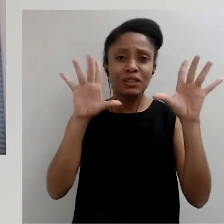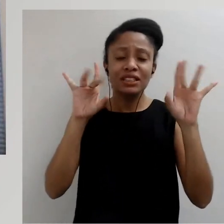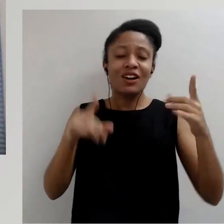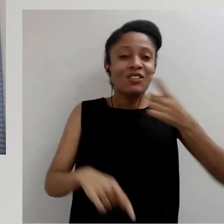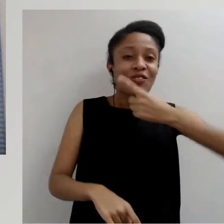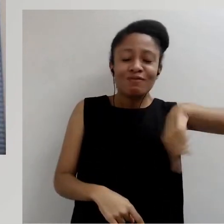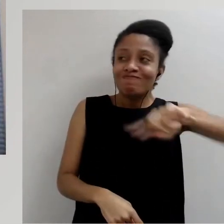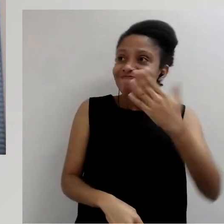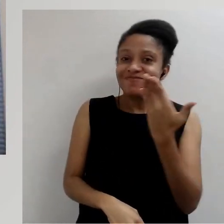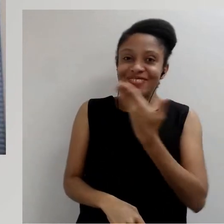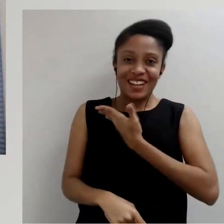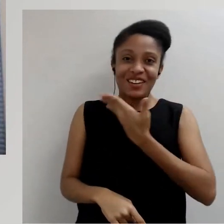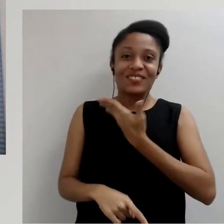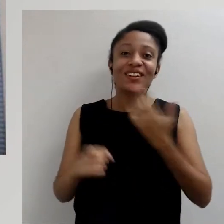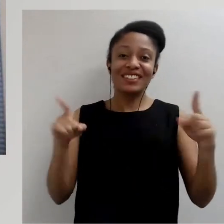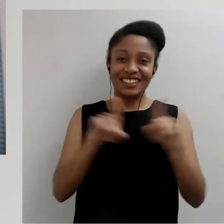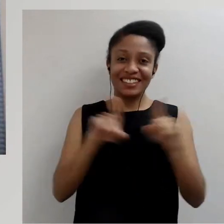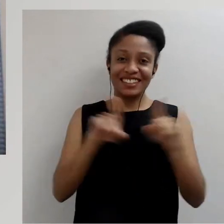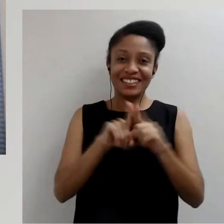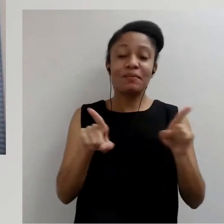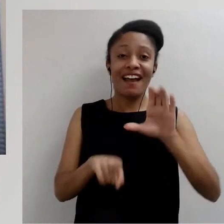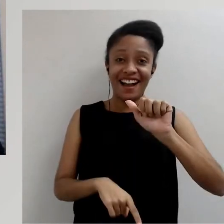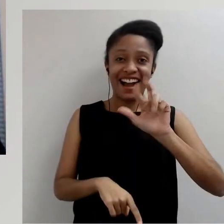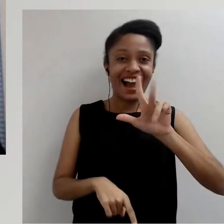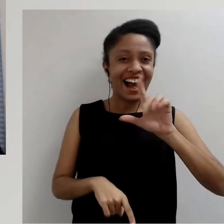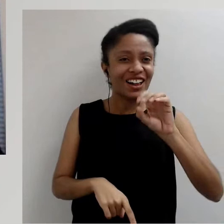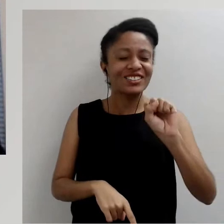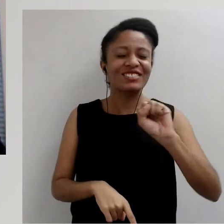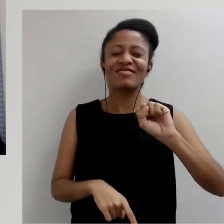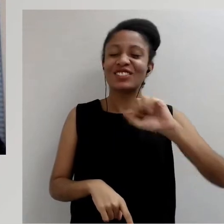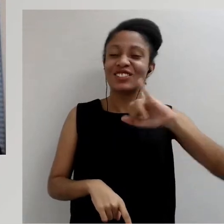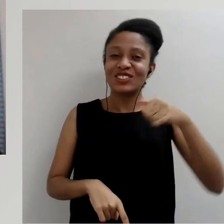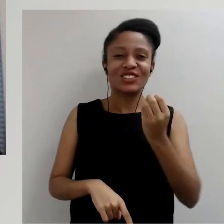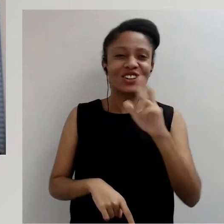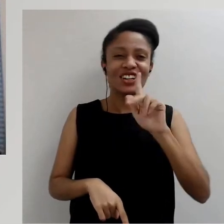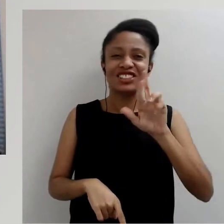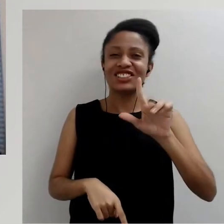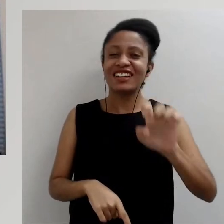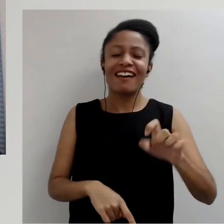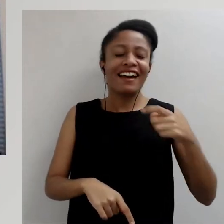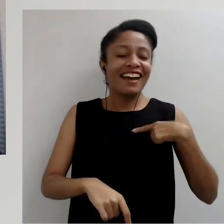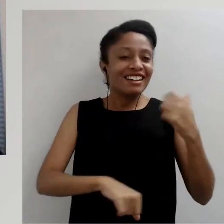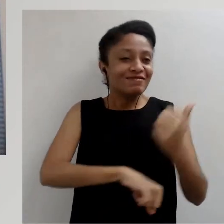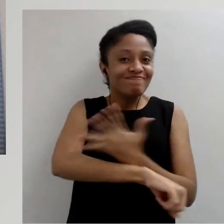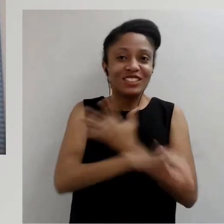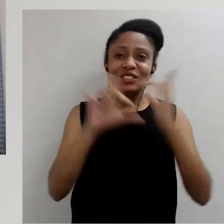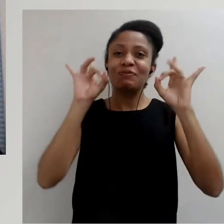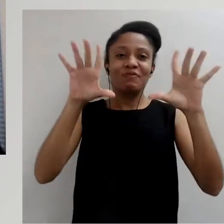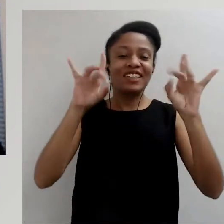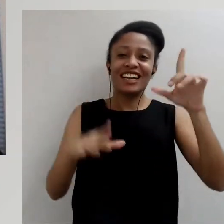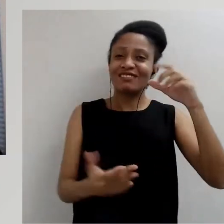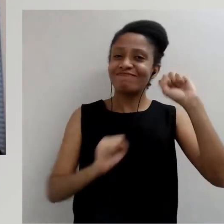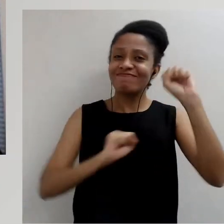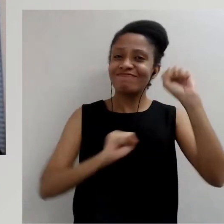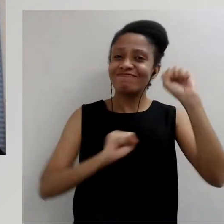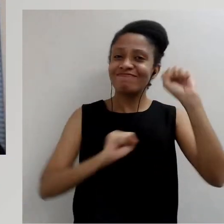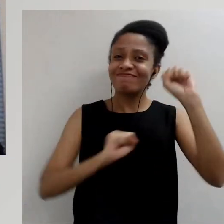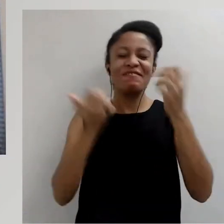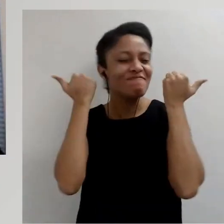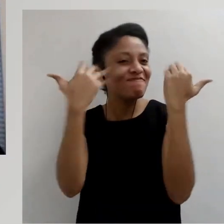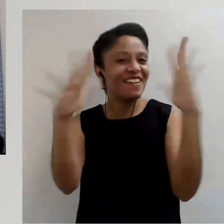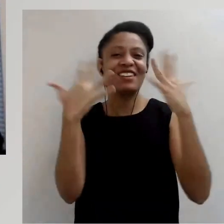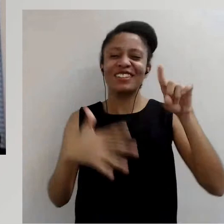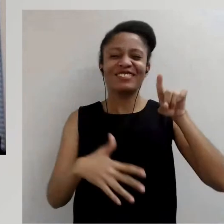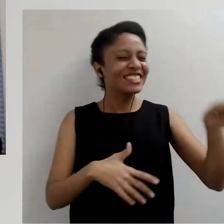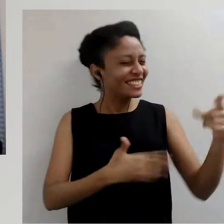this, our friend Carlos de Jorge. It's a special day for the Brazilian printing industry.